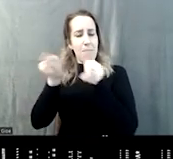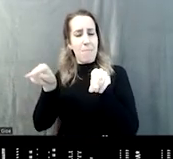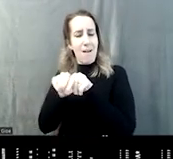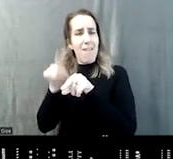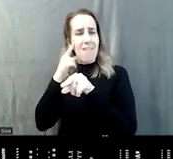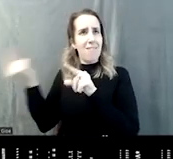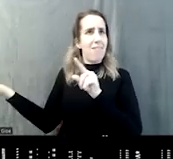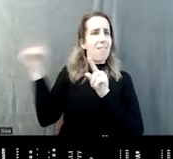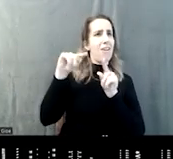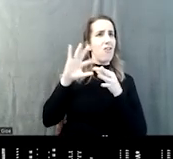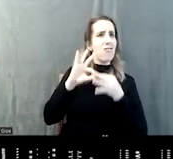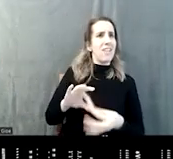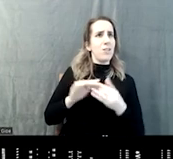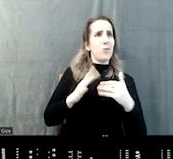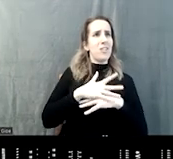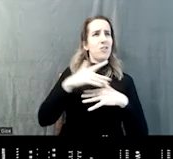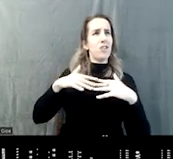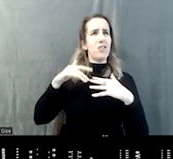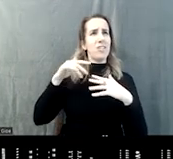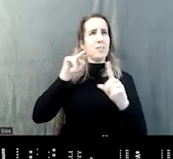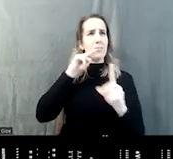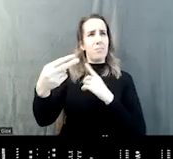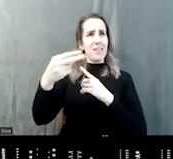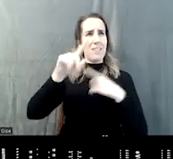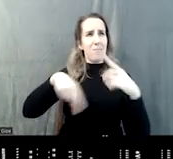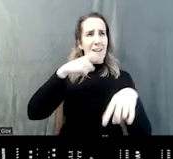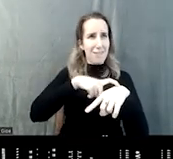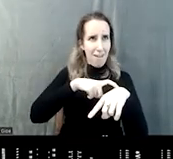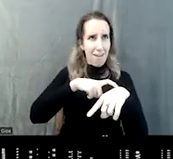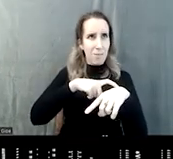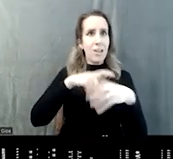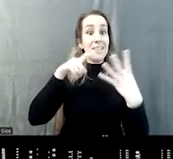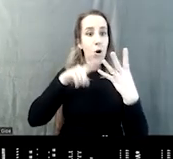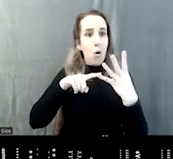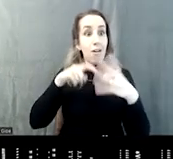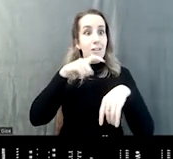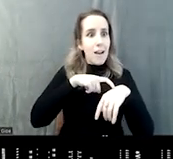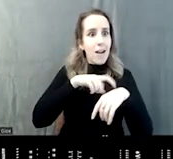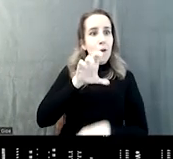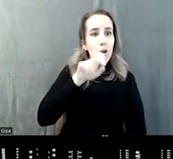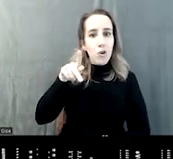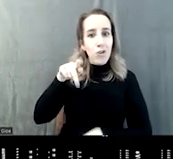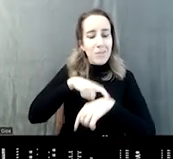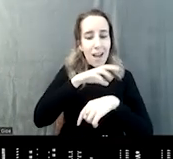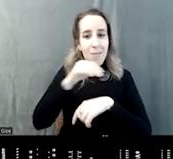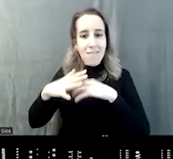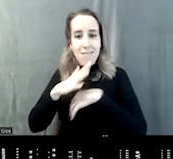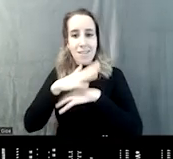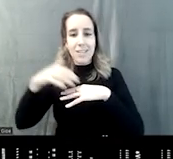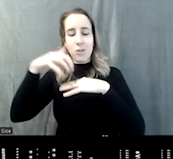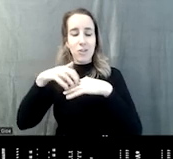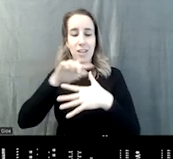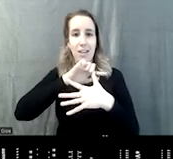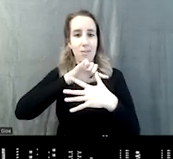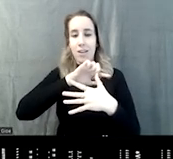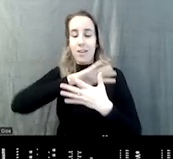So again, thinking about crip time and but also Indigenous time. So yeah, I just love thinking about all these